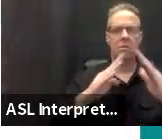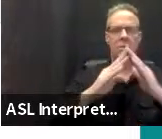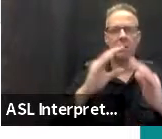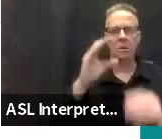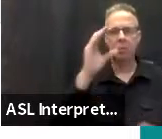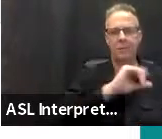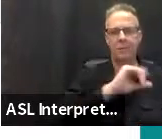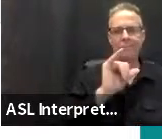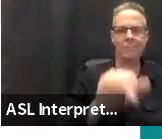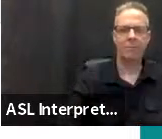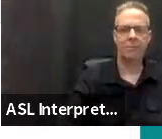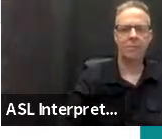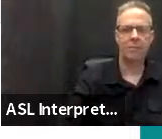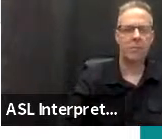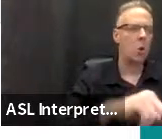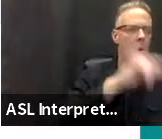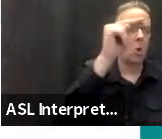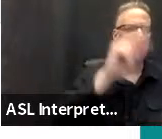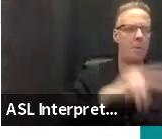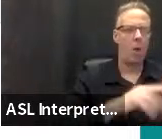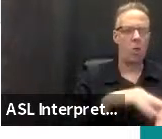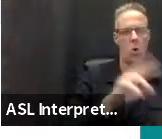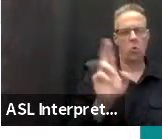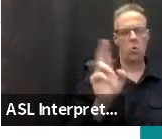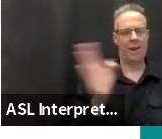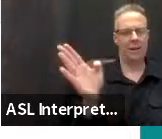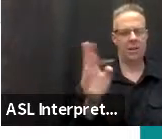to the right there.